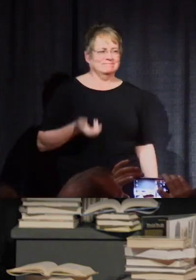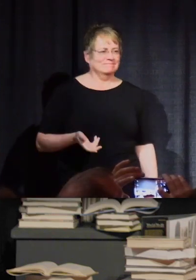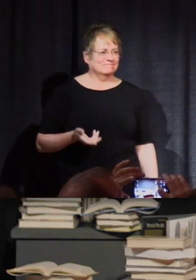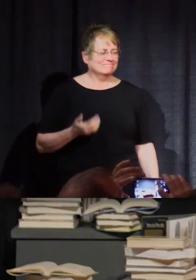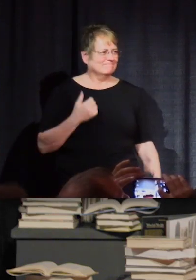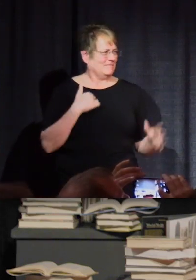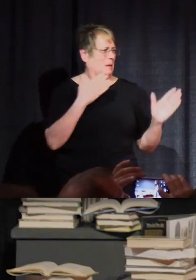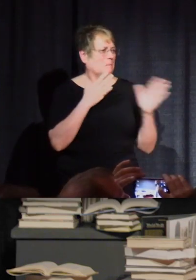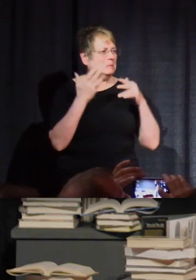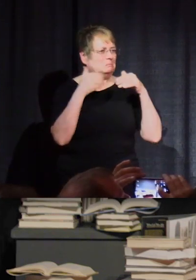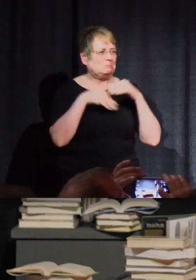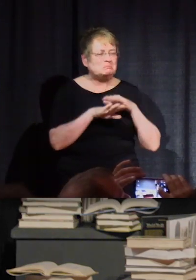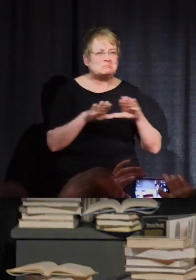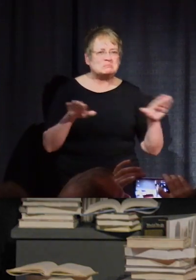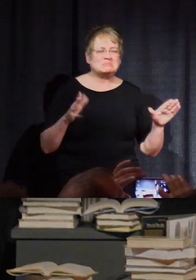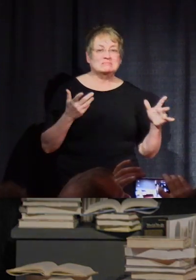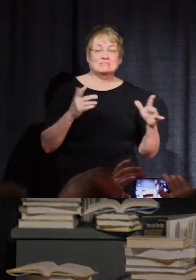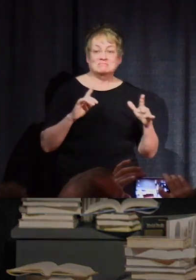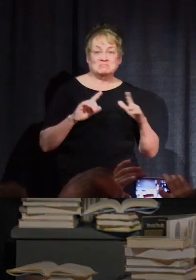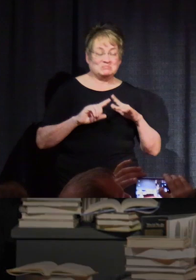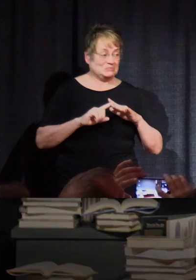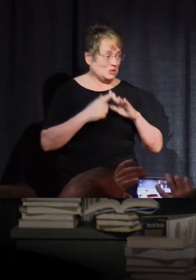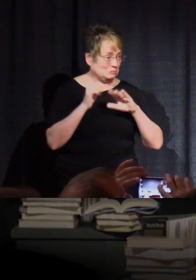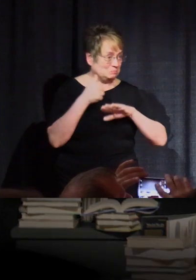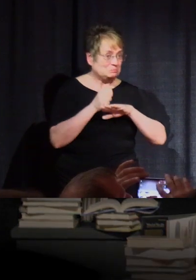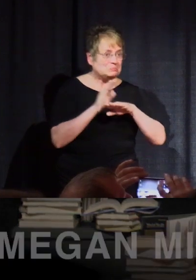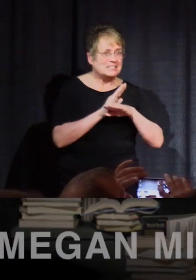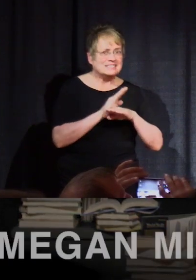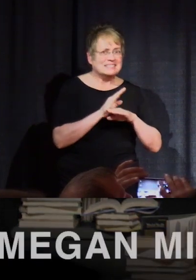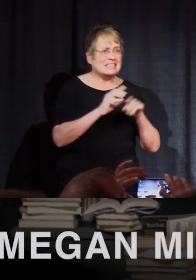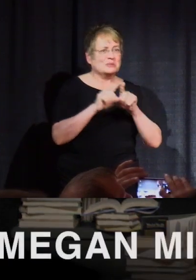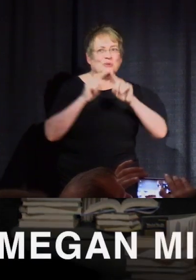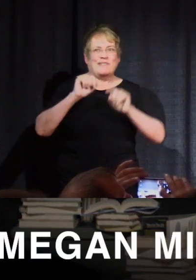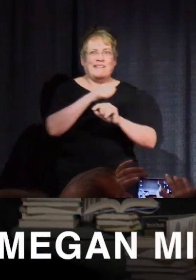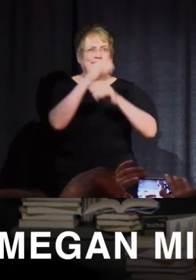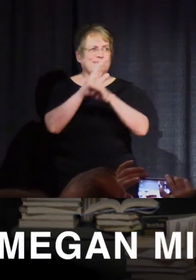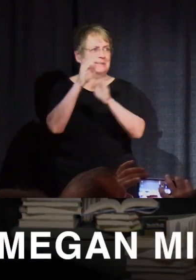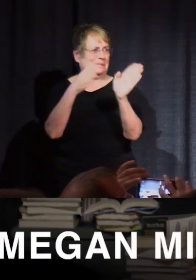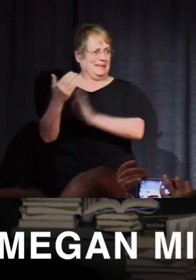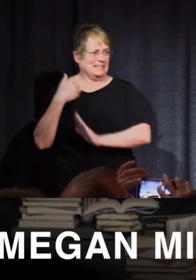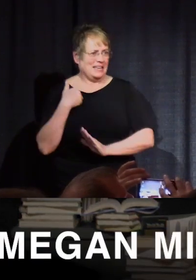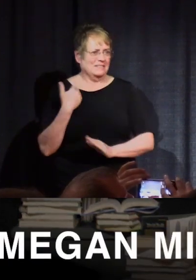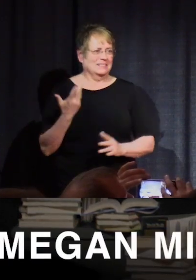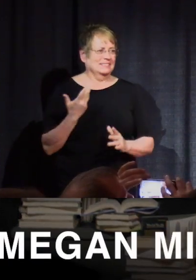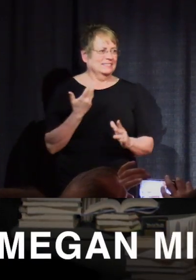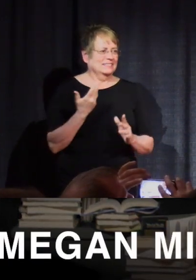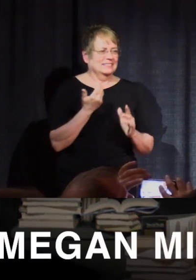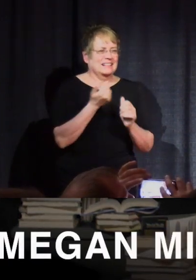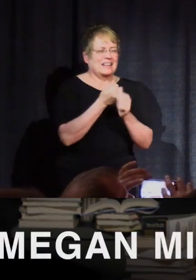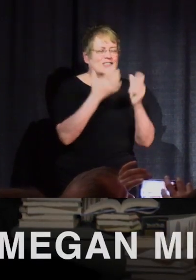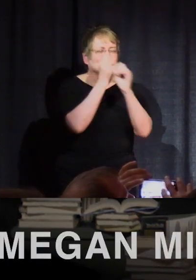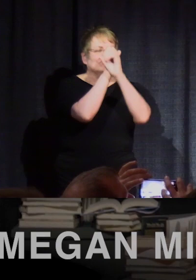had plans for a family, had started a business, and even had other business plans. It was everything